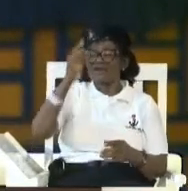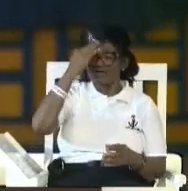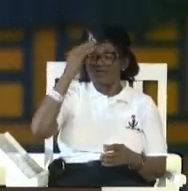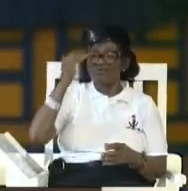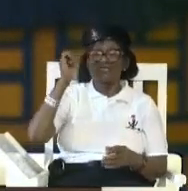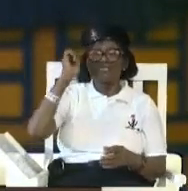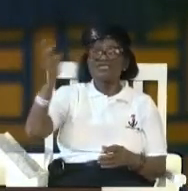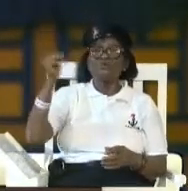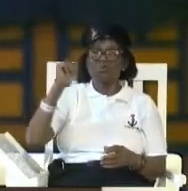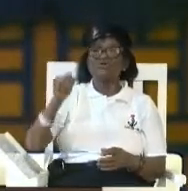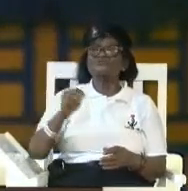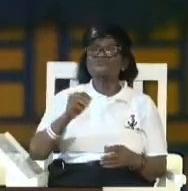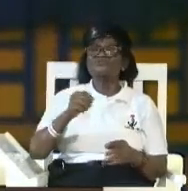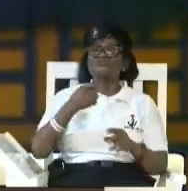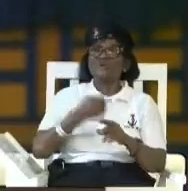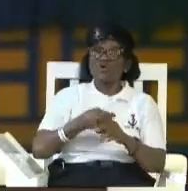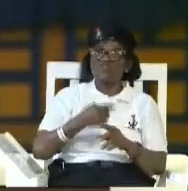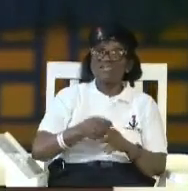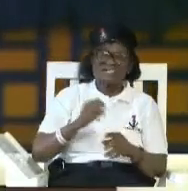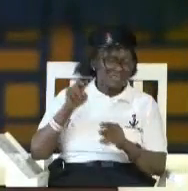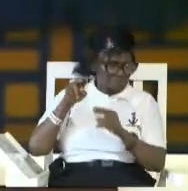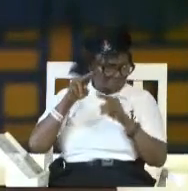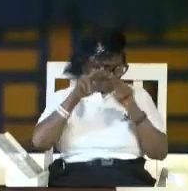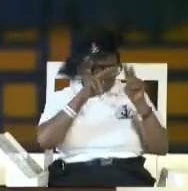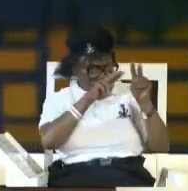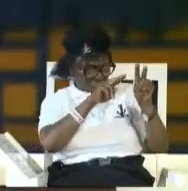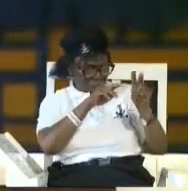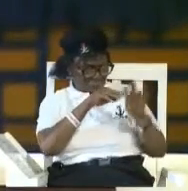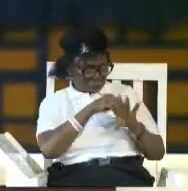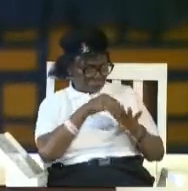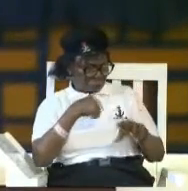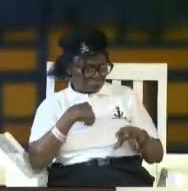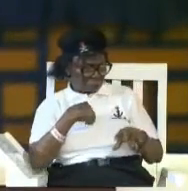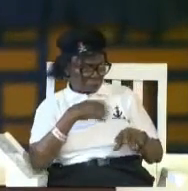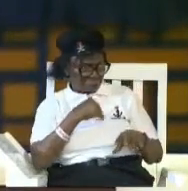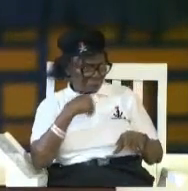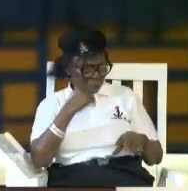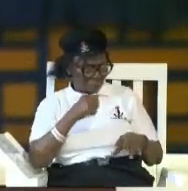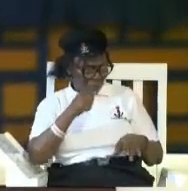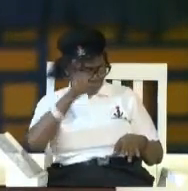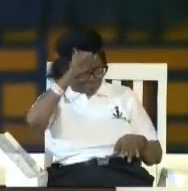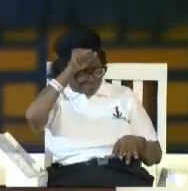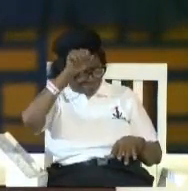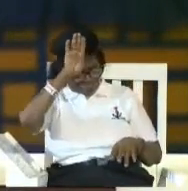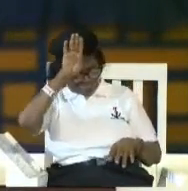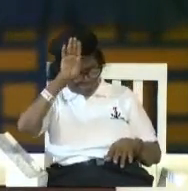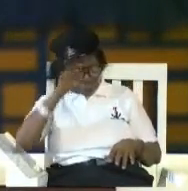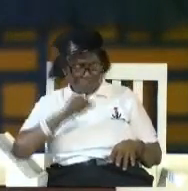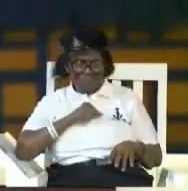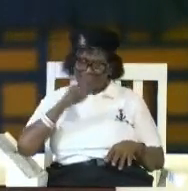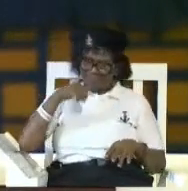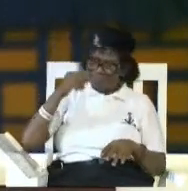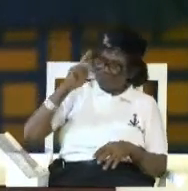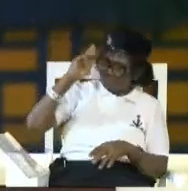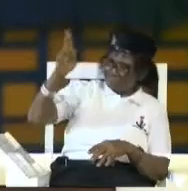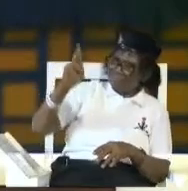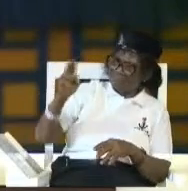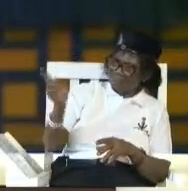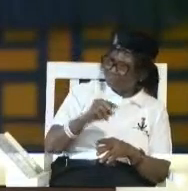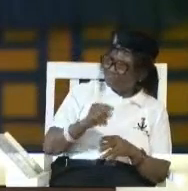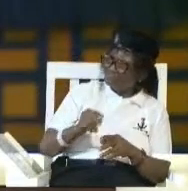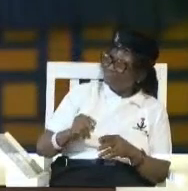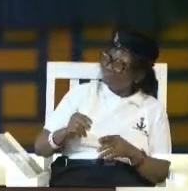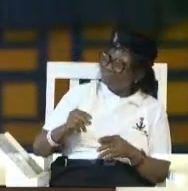And so the day he looked at me and said, "Adeboye," I said, "Sir." And he said, "You look very cheerful this